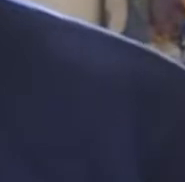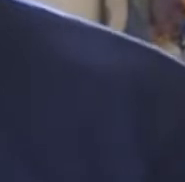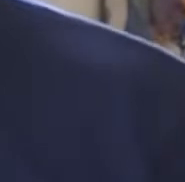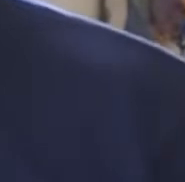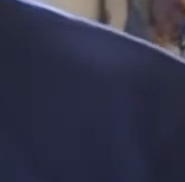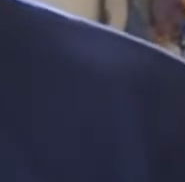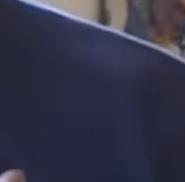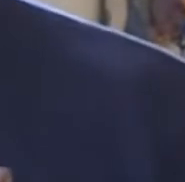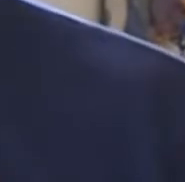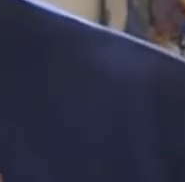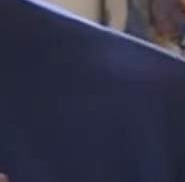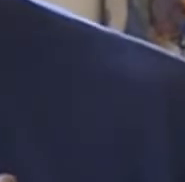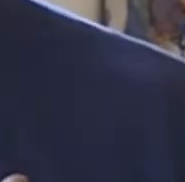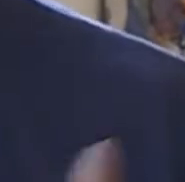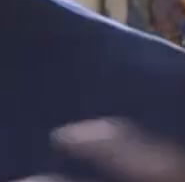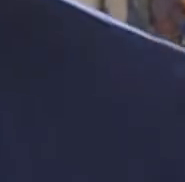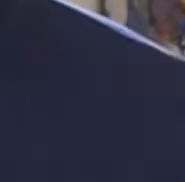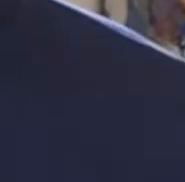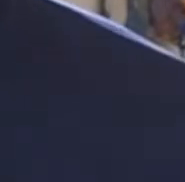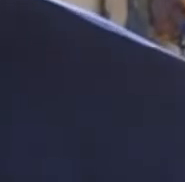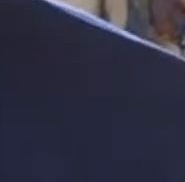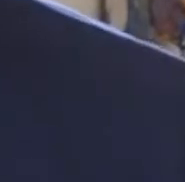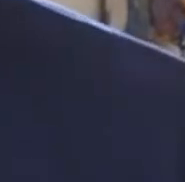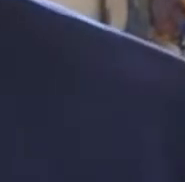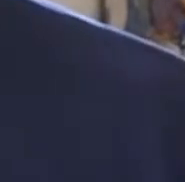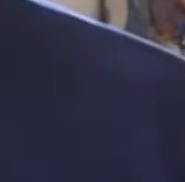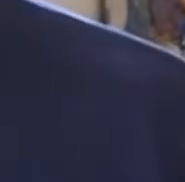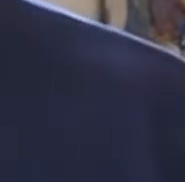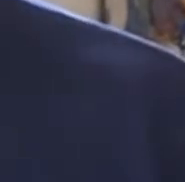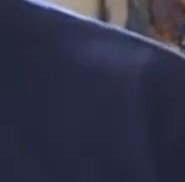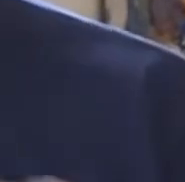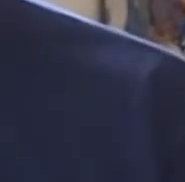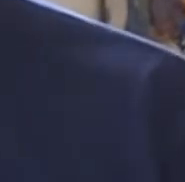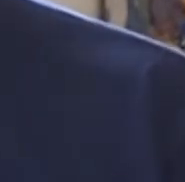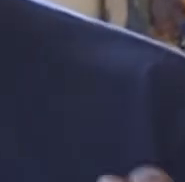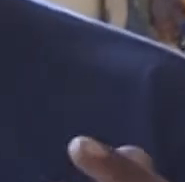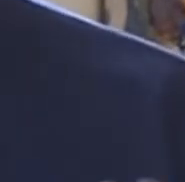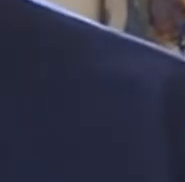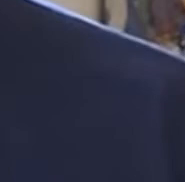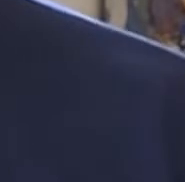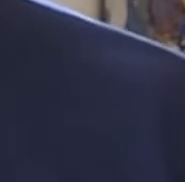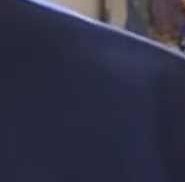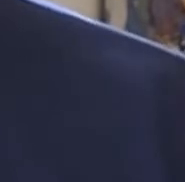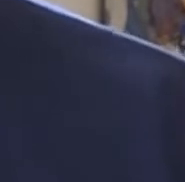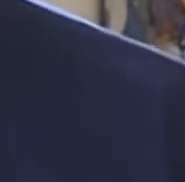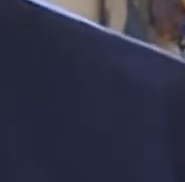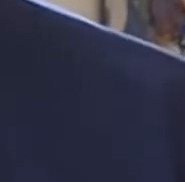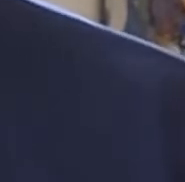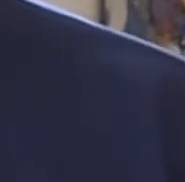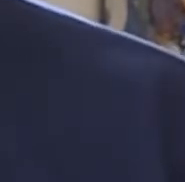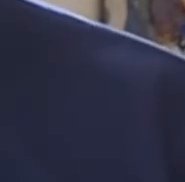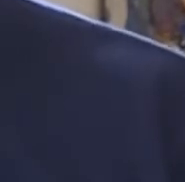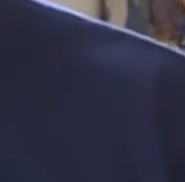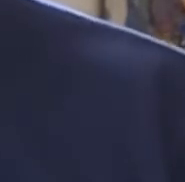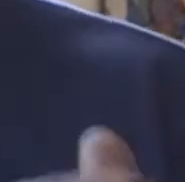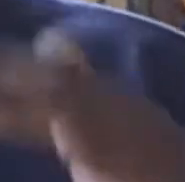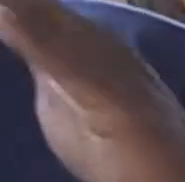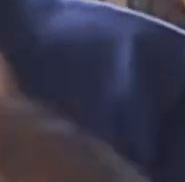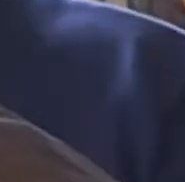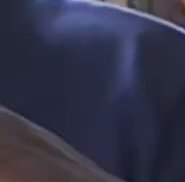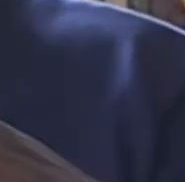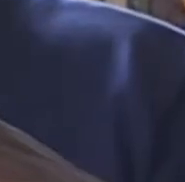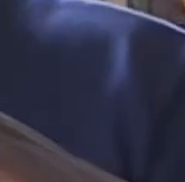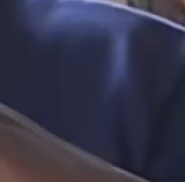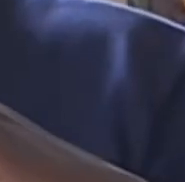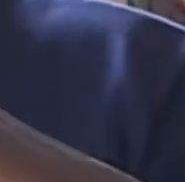do, how they use their experiences, and we're trying to figure out a way, such a way that